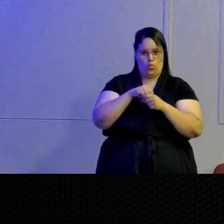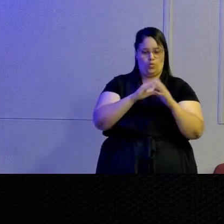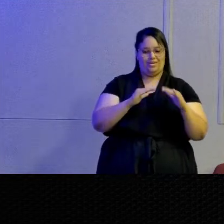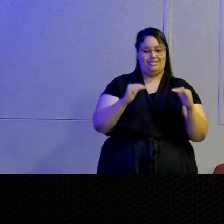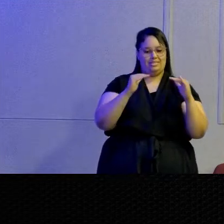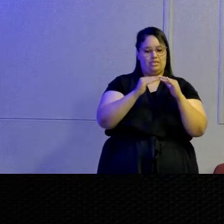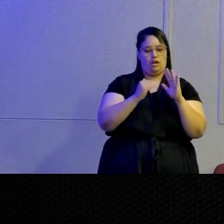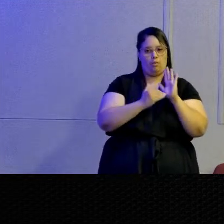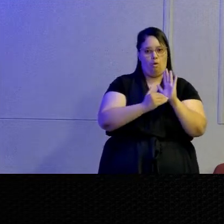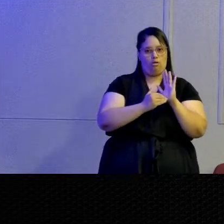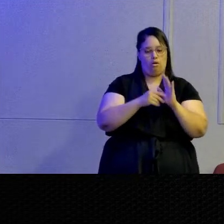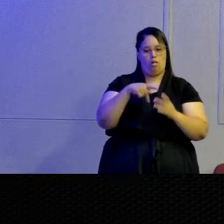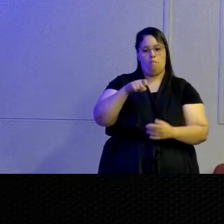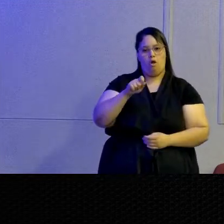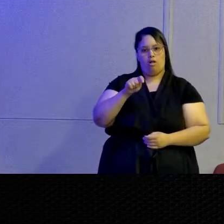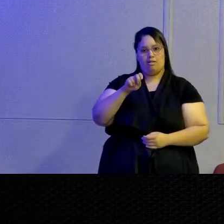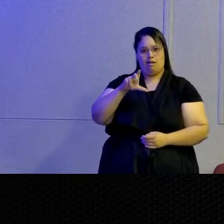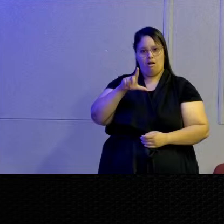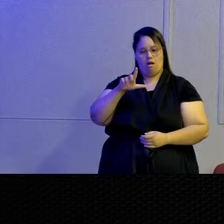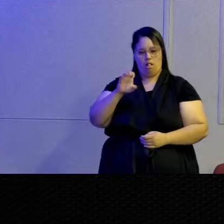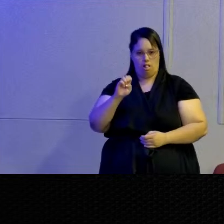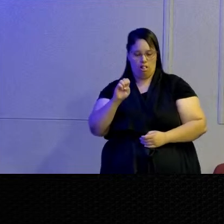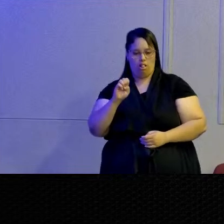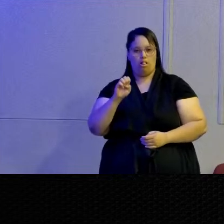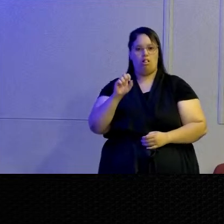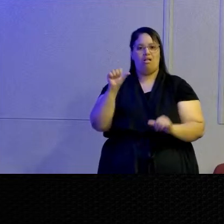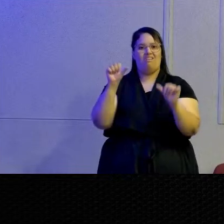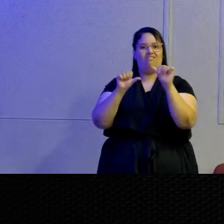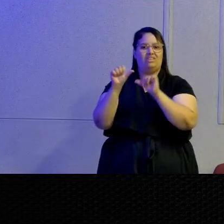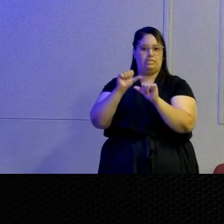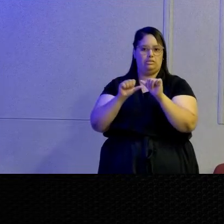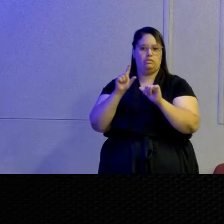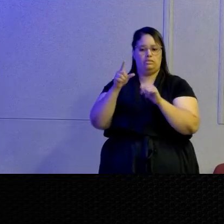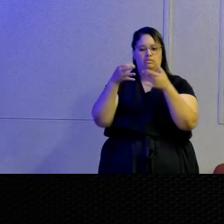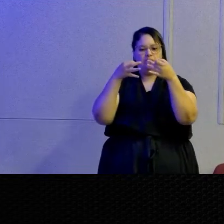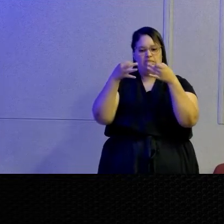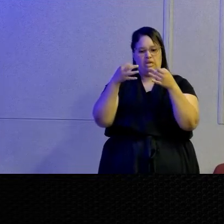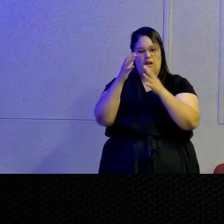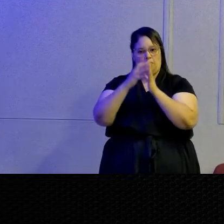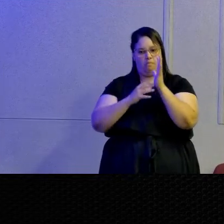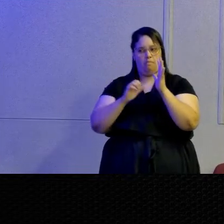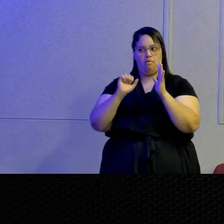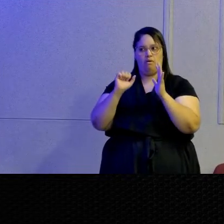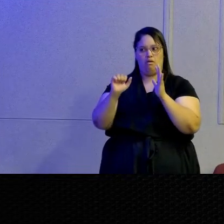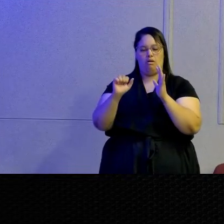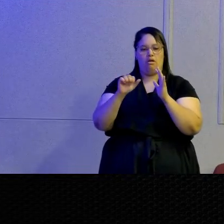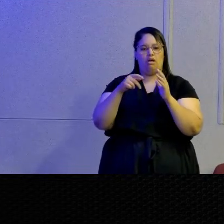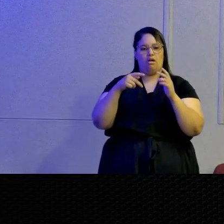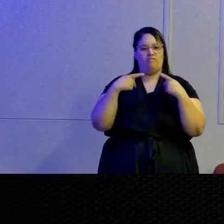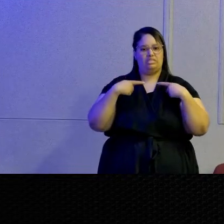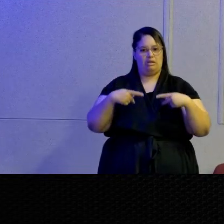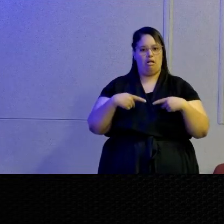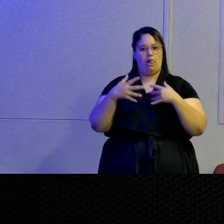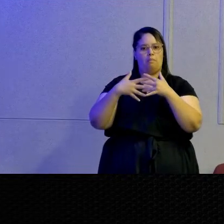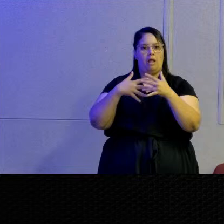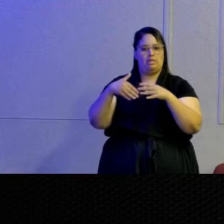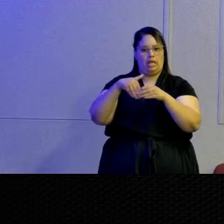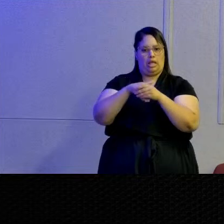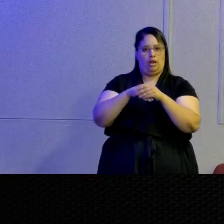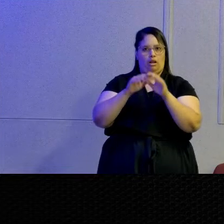model of particle physics, which describes, for a large part, the visible matter in the universe.